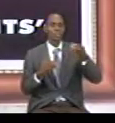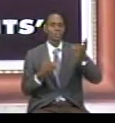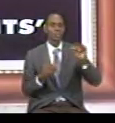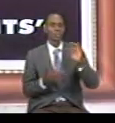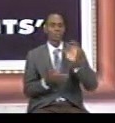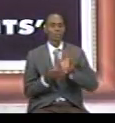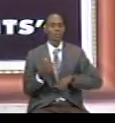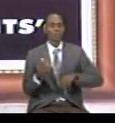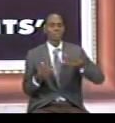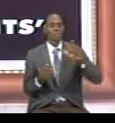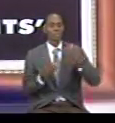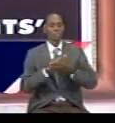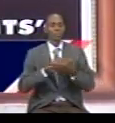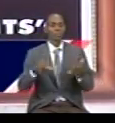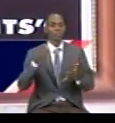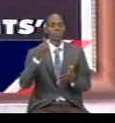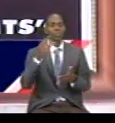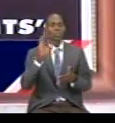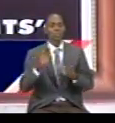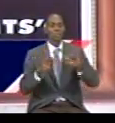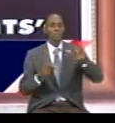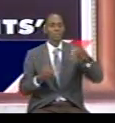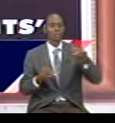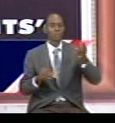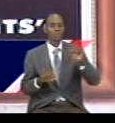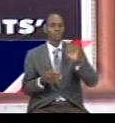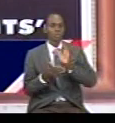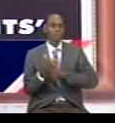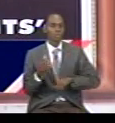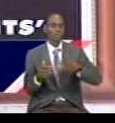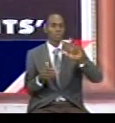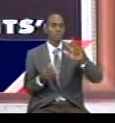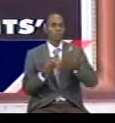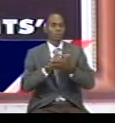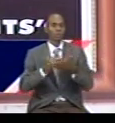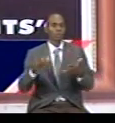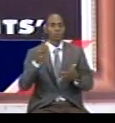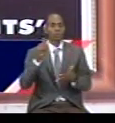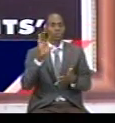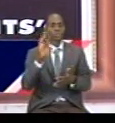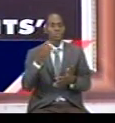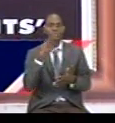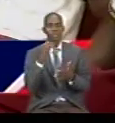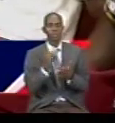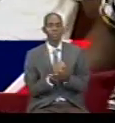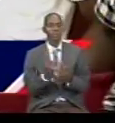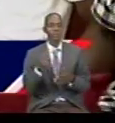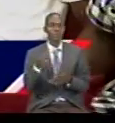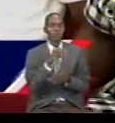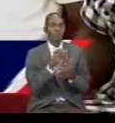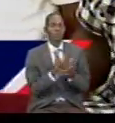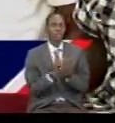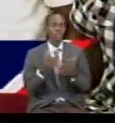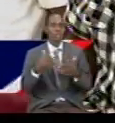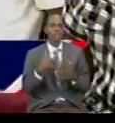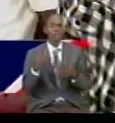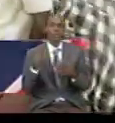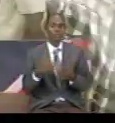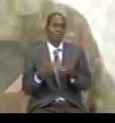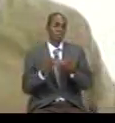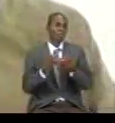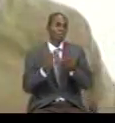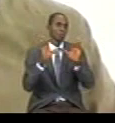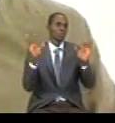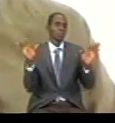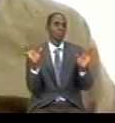I'm reading from verse 29. John chapter 3, verse 29, it says, he that has the bride is the bridegroom,